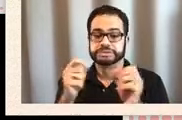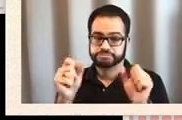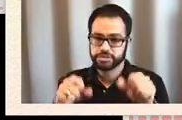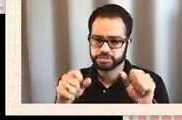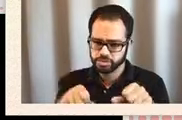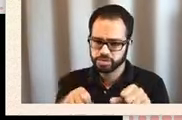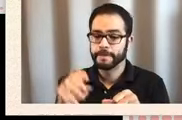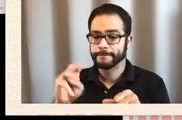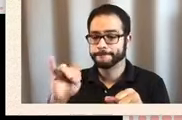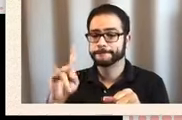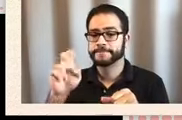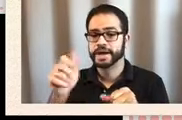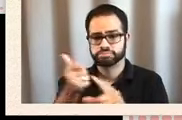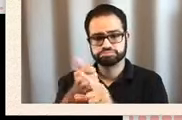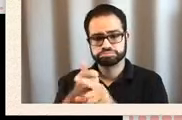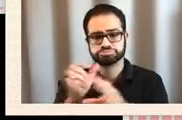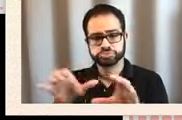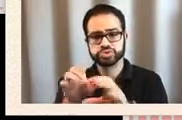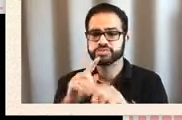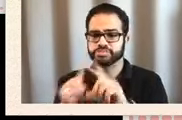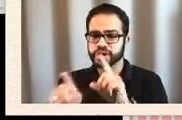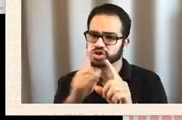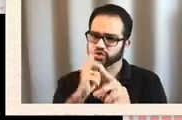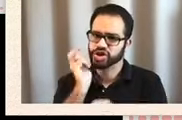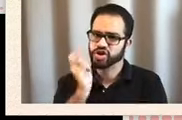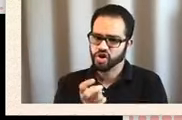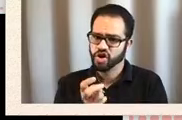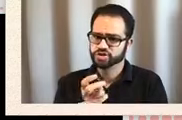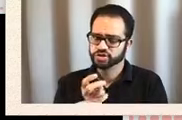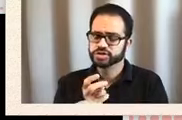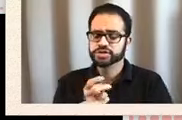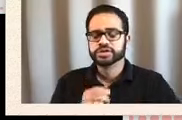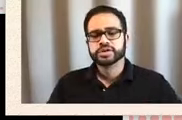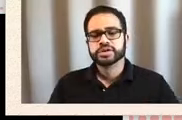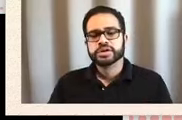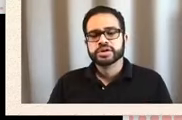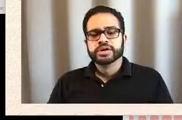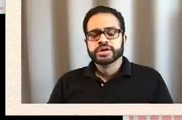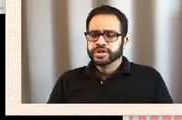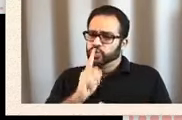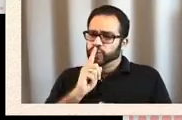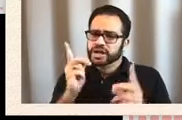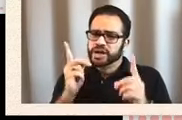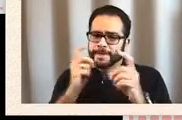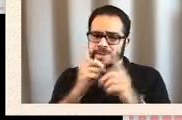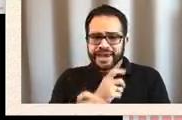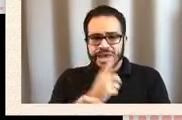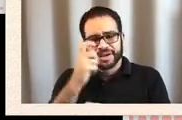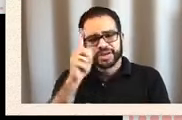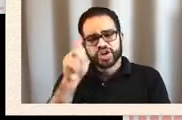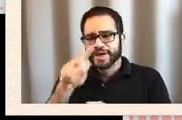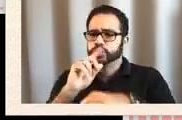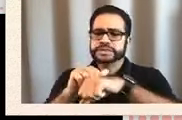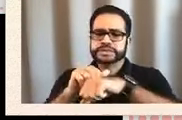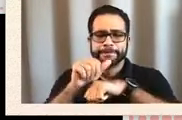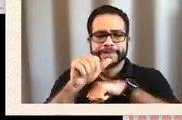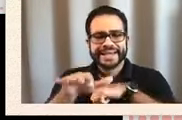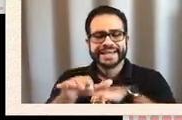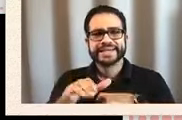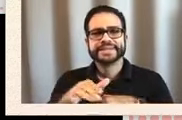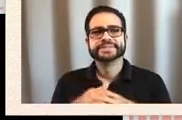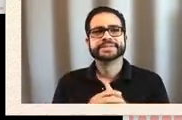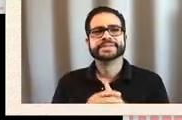my clients. So it's definitely something that you can do, but it's really hard because you have to submit what's called either a